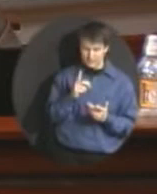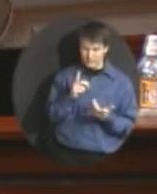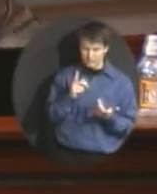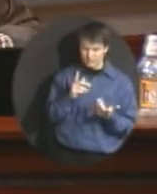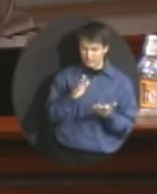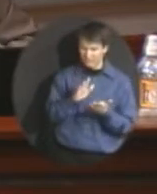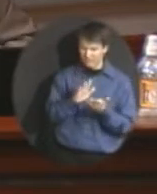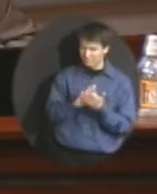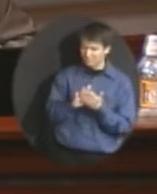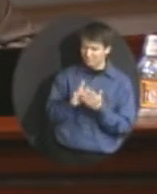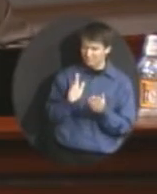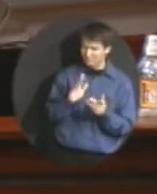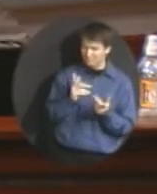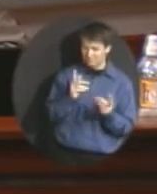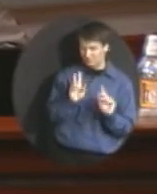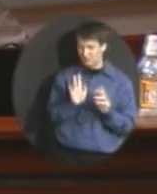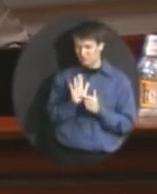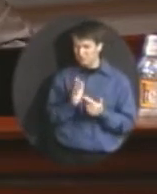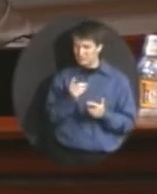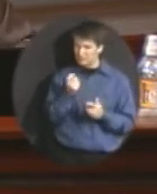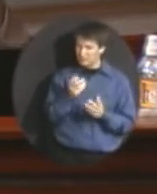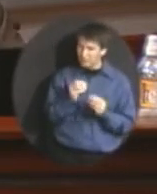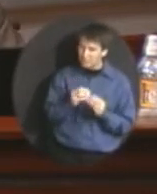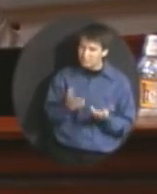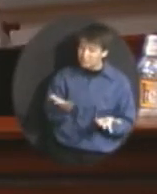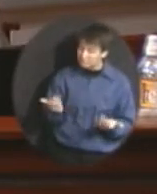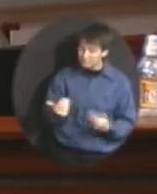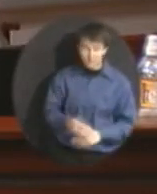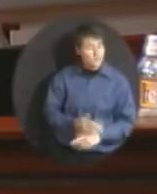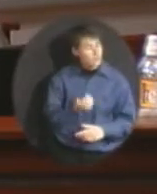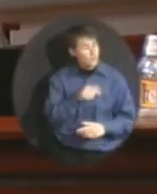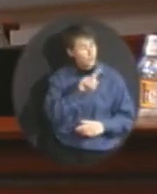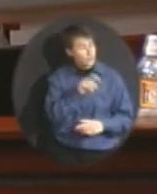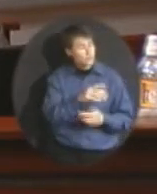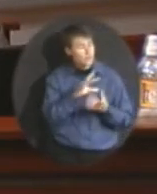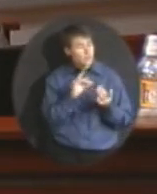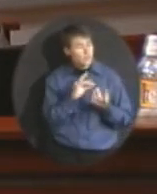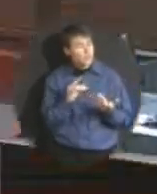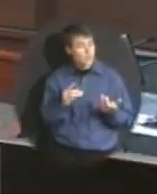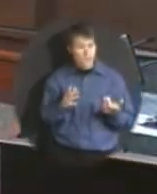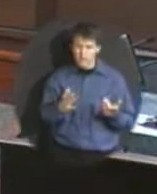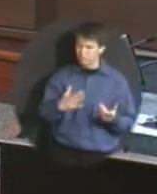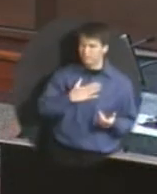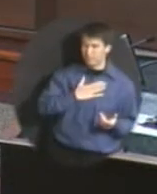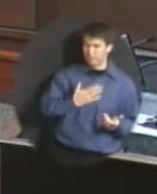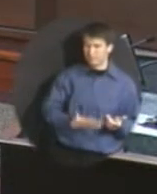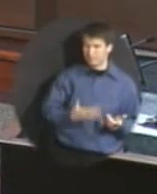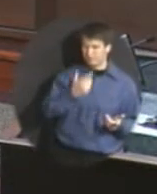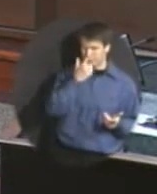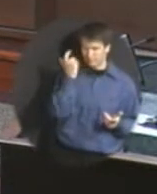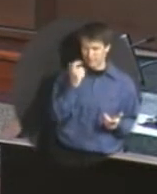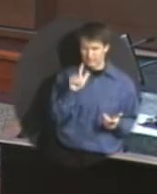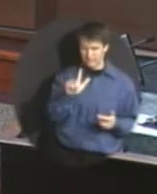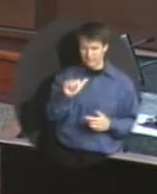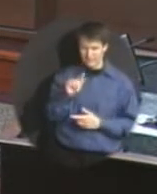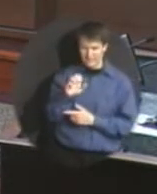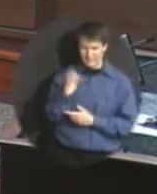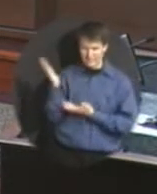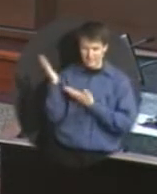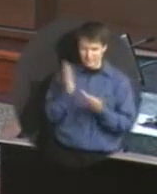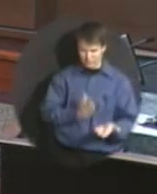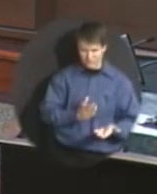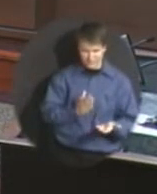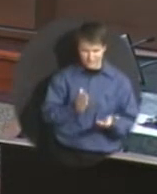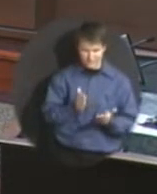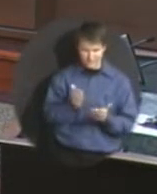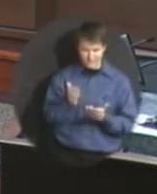bit. Are there any questions, comments? I'll have to admit that because of the late delivery of the packet,